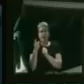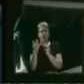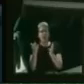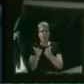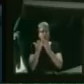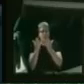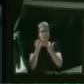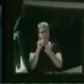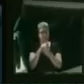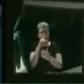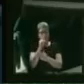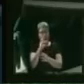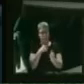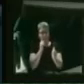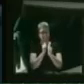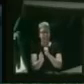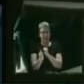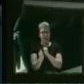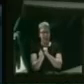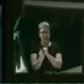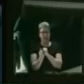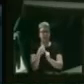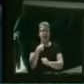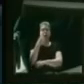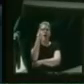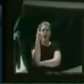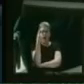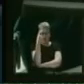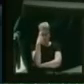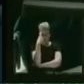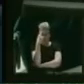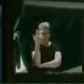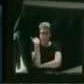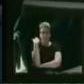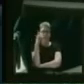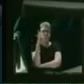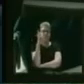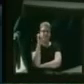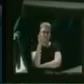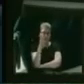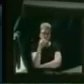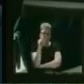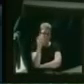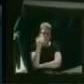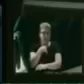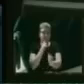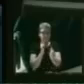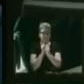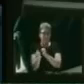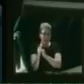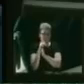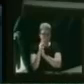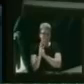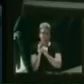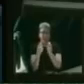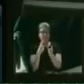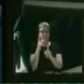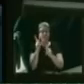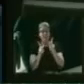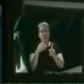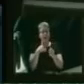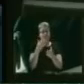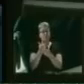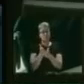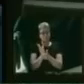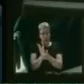the ordinance that we passed, or I was thinking about the ordinance that we passed back in February of 2014, that basically said that people have the